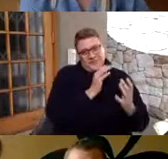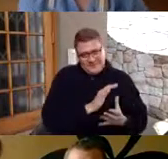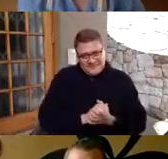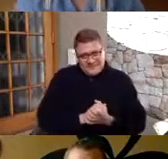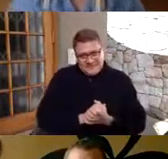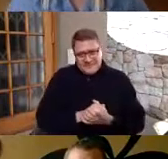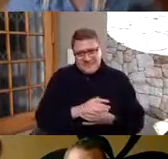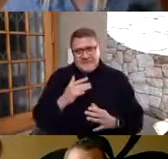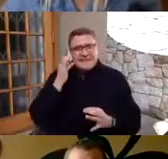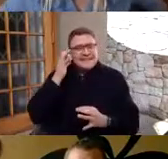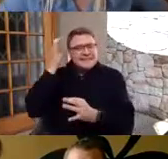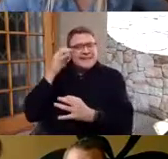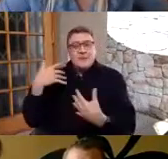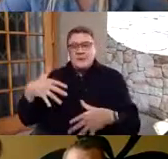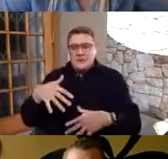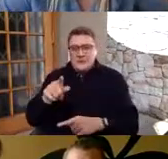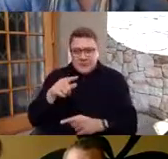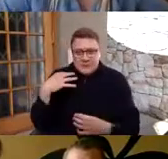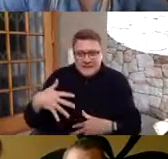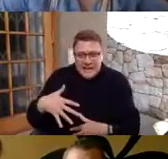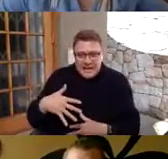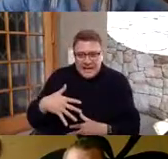tunes made JC.